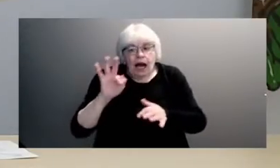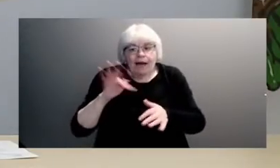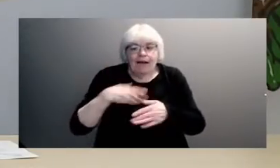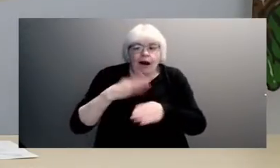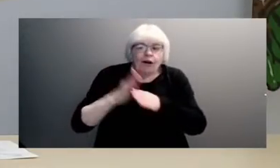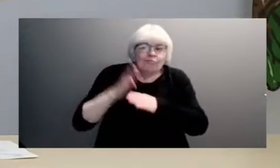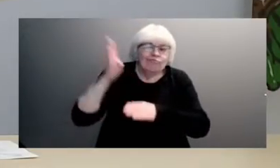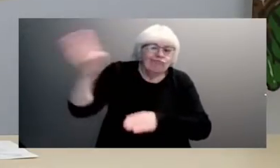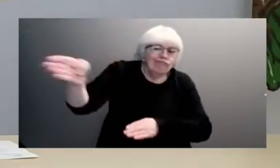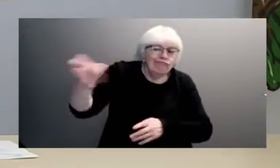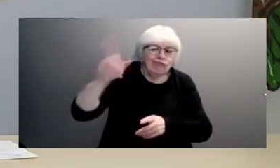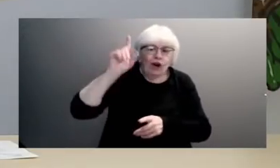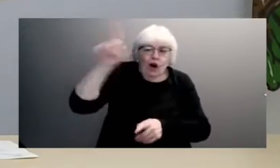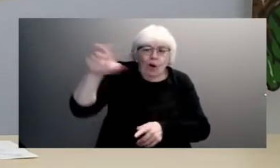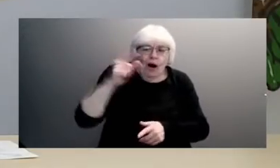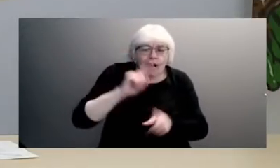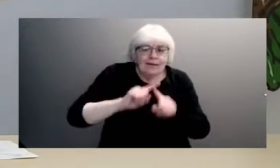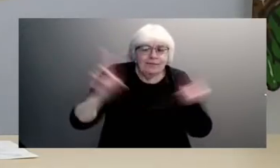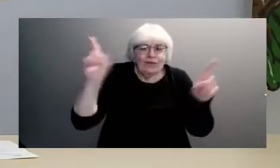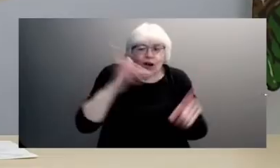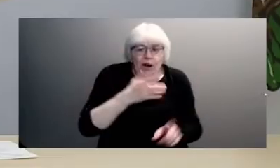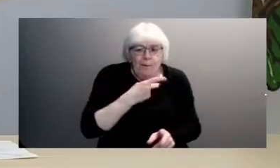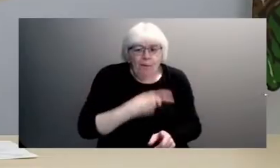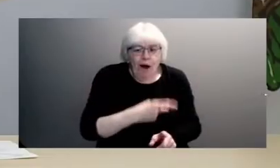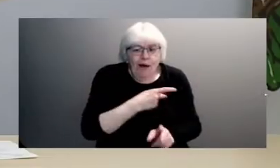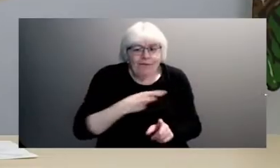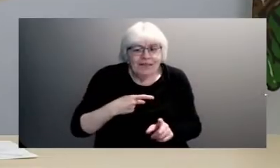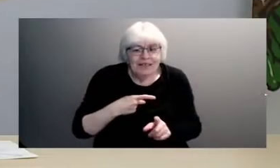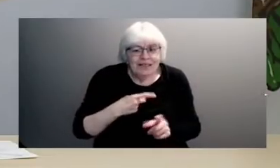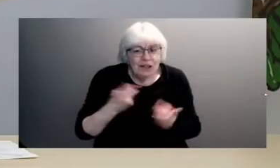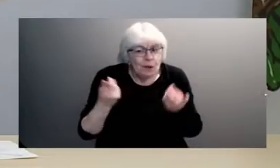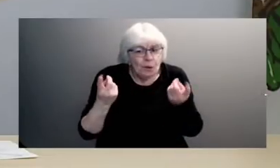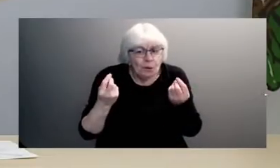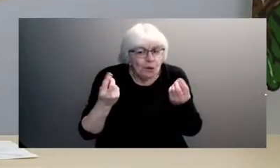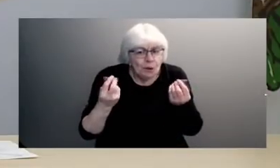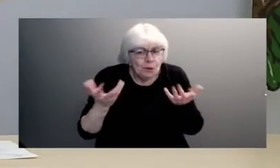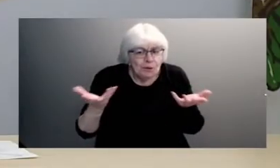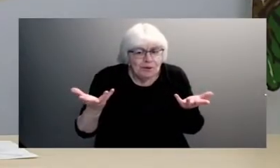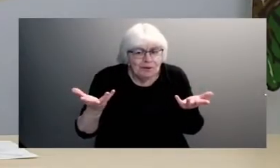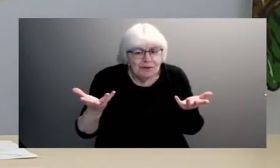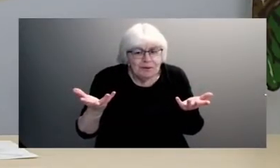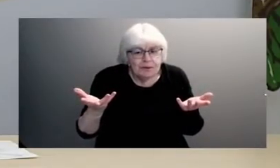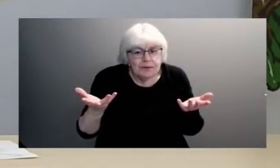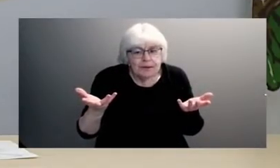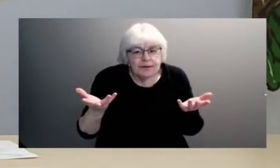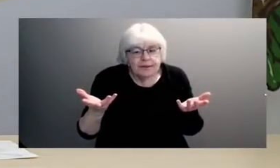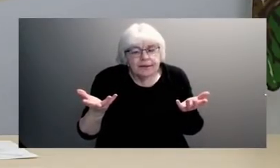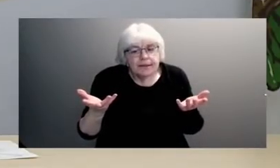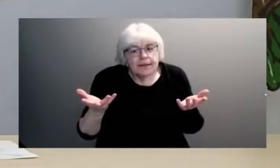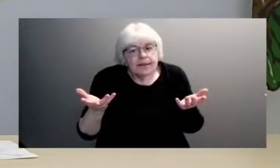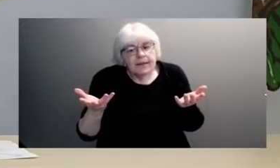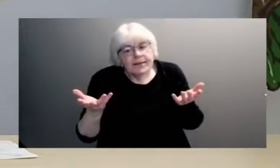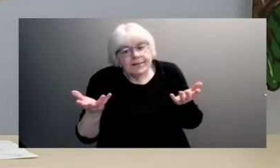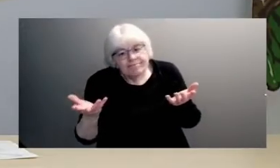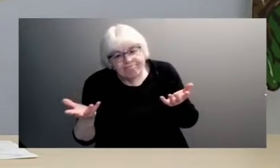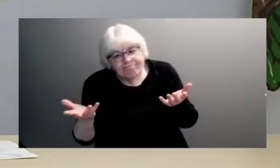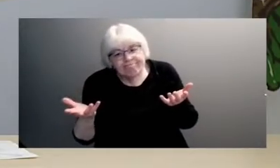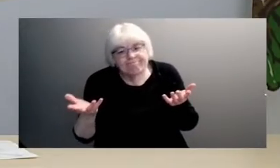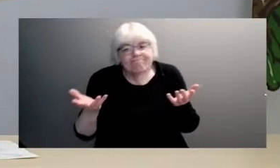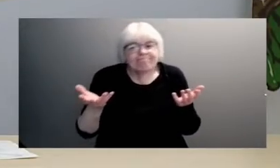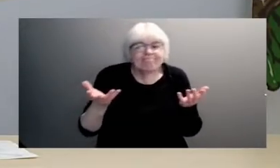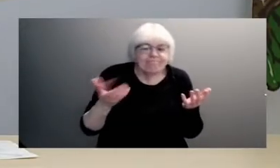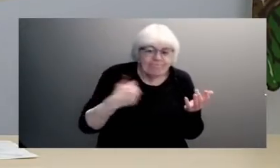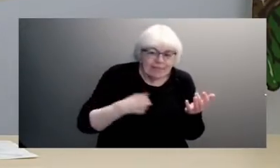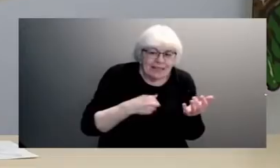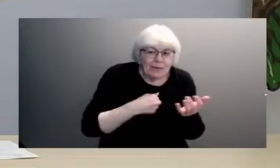We continue to get asked similar kinds of questions. I think we know we have vaccination. We know we are putting measures in